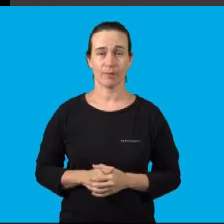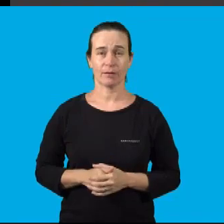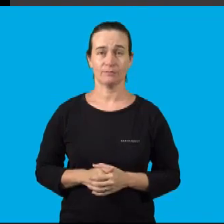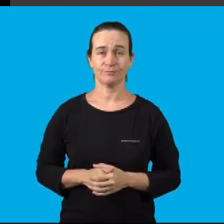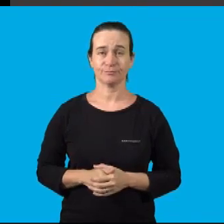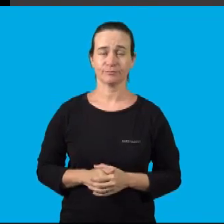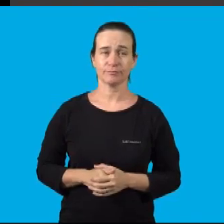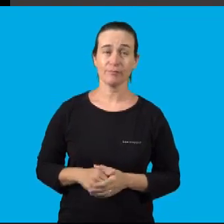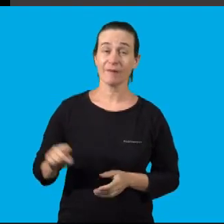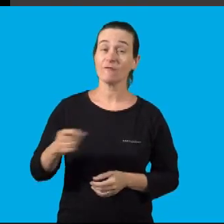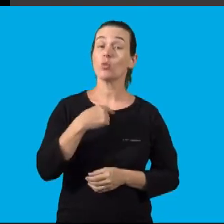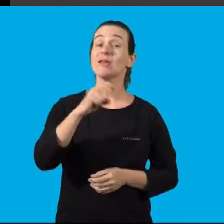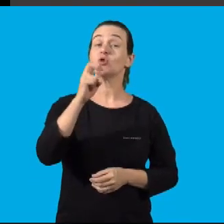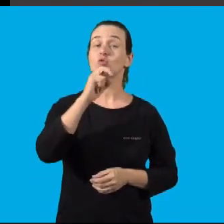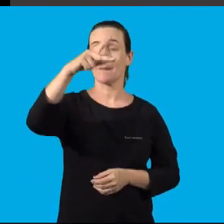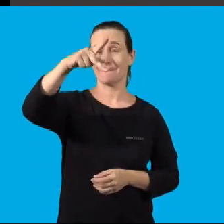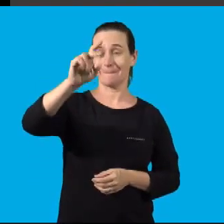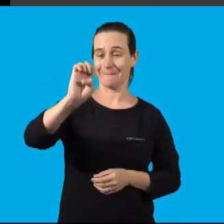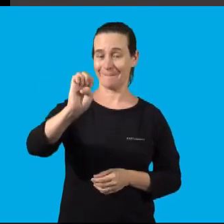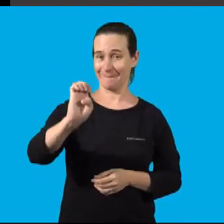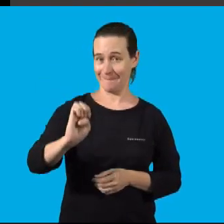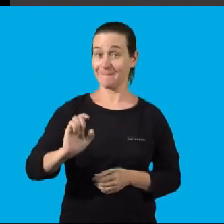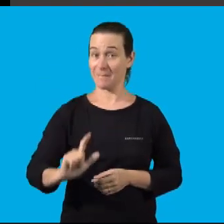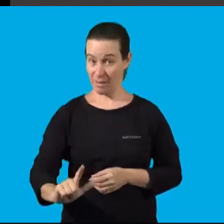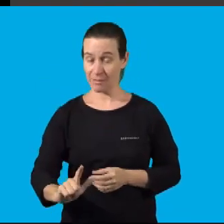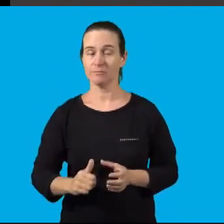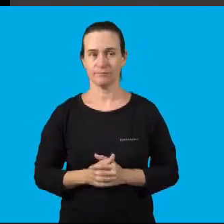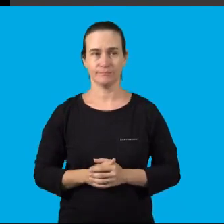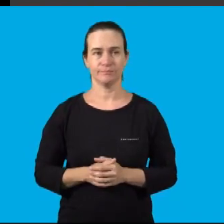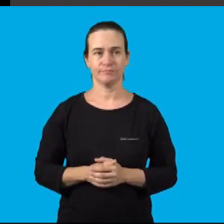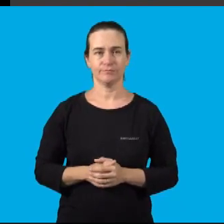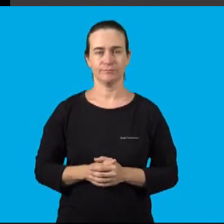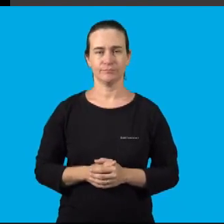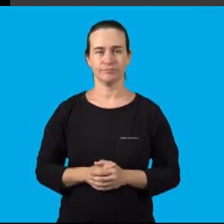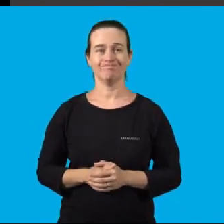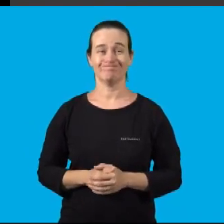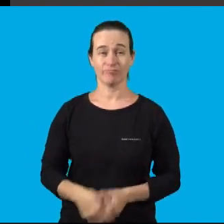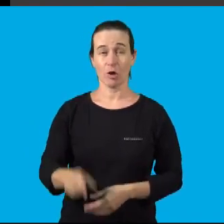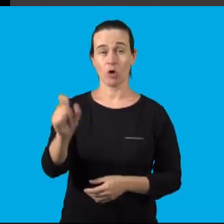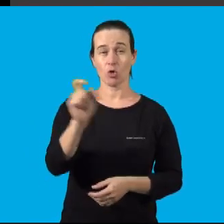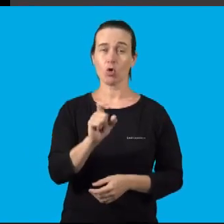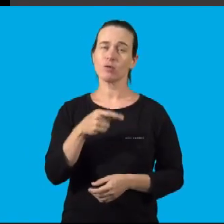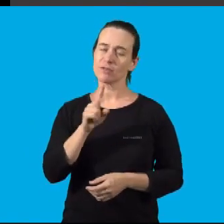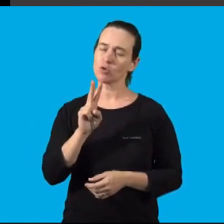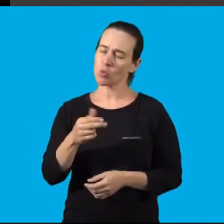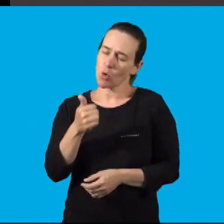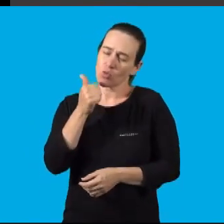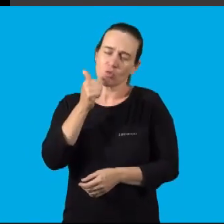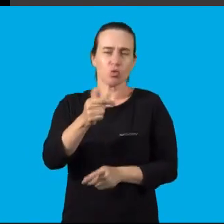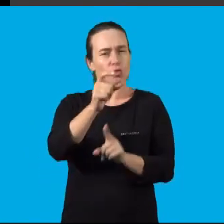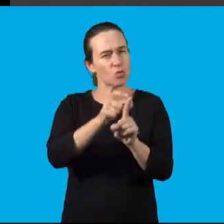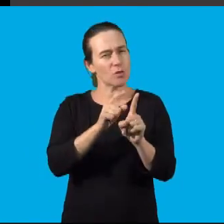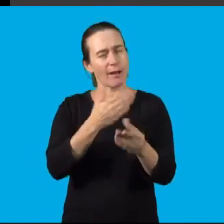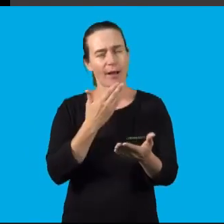So, firstly, we are using the Peel method, and we'll be using the P for point. Claudius appears to be